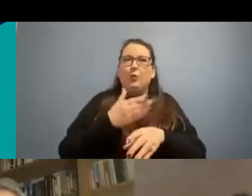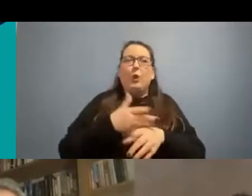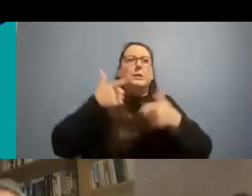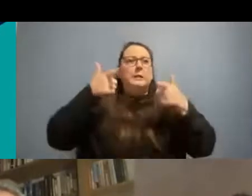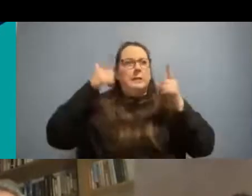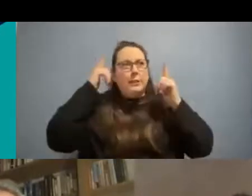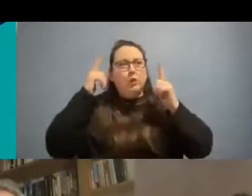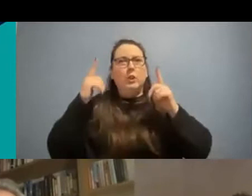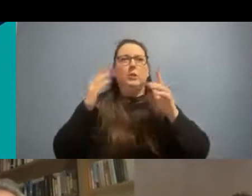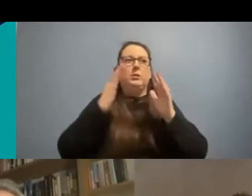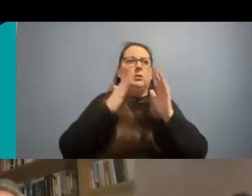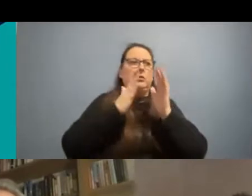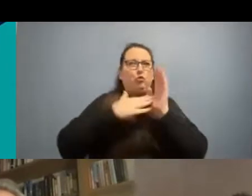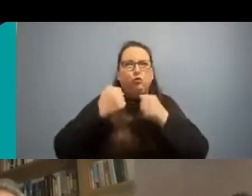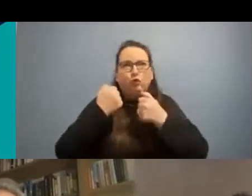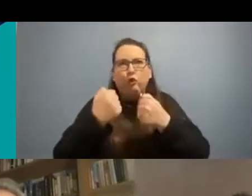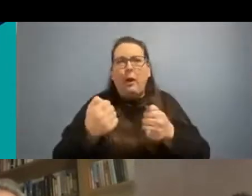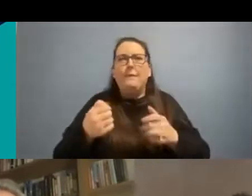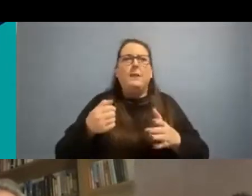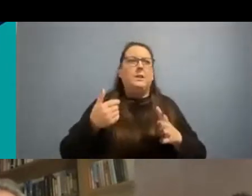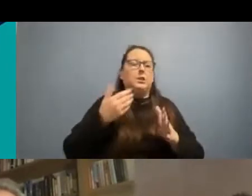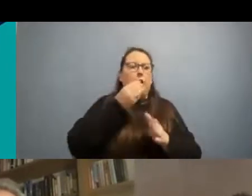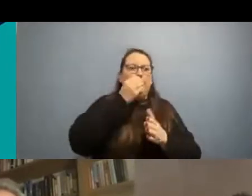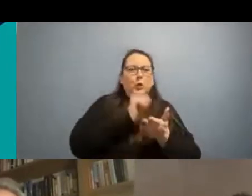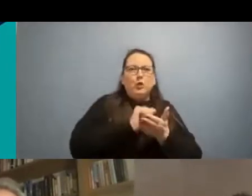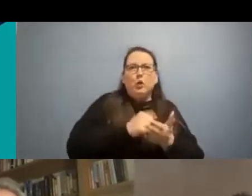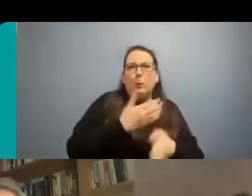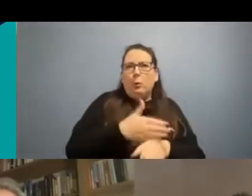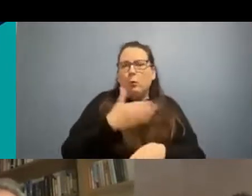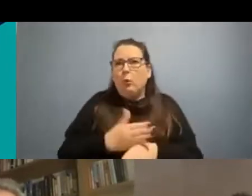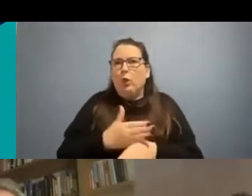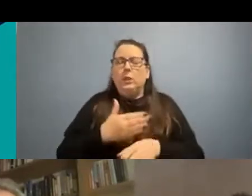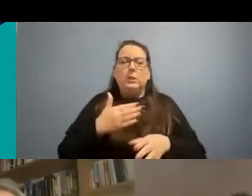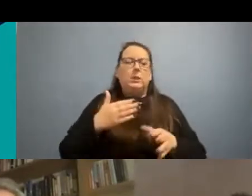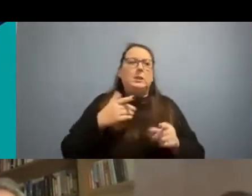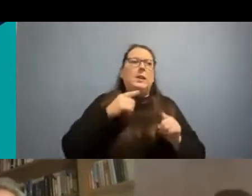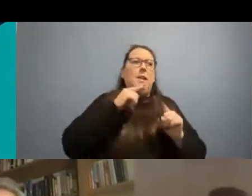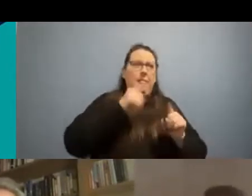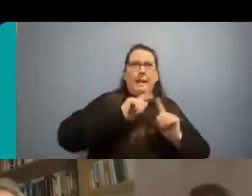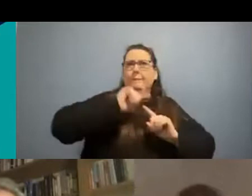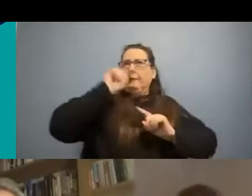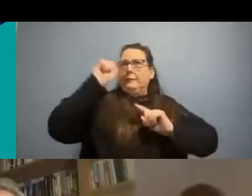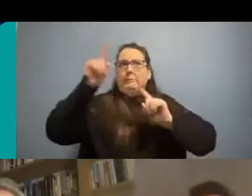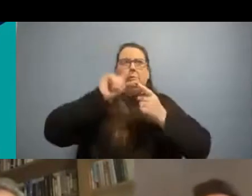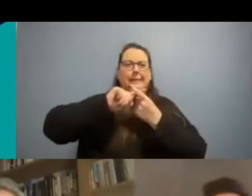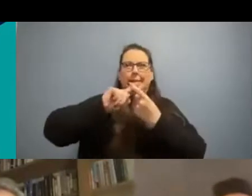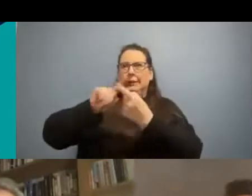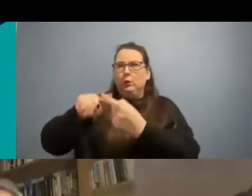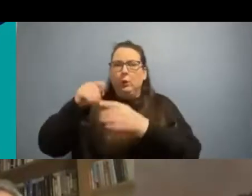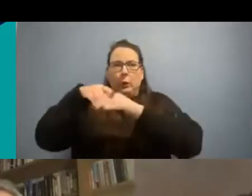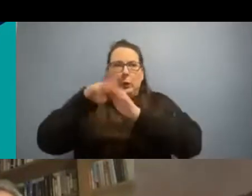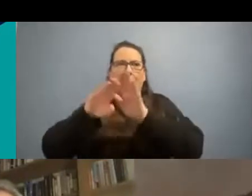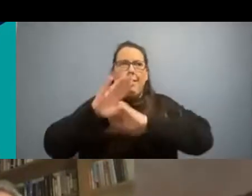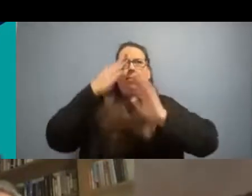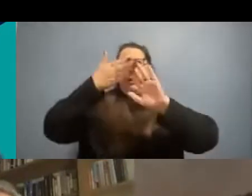the supermarket workers, and for everyone who's been out there putting themselves at risk to make sure we can all go about our lives, I say